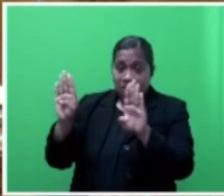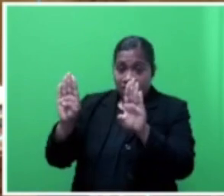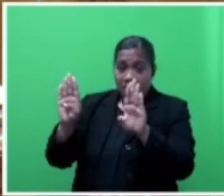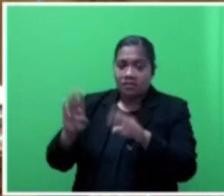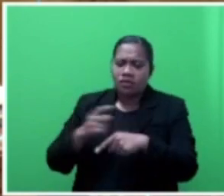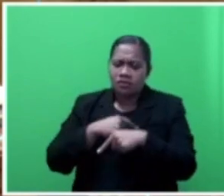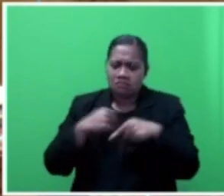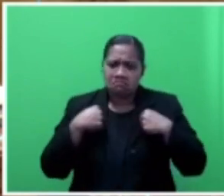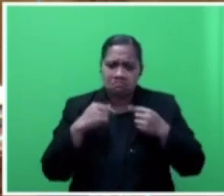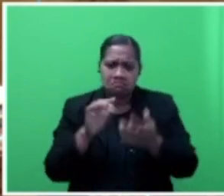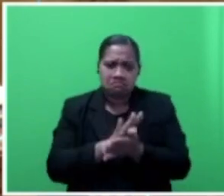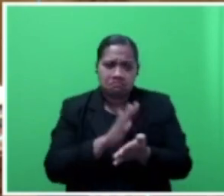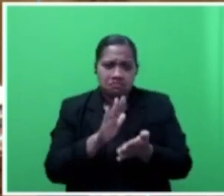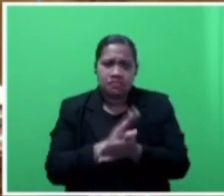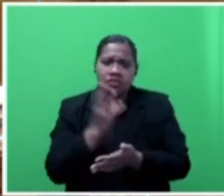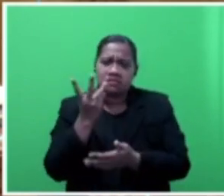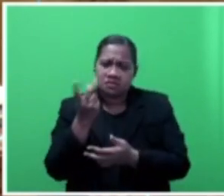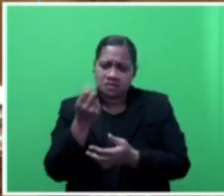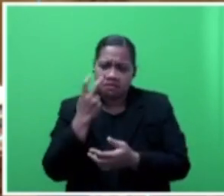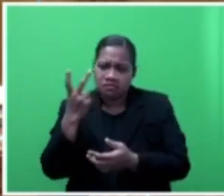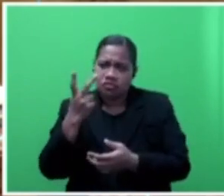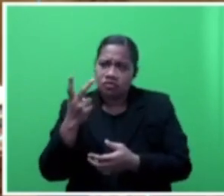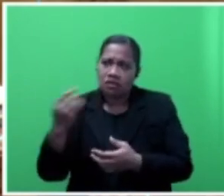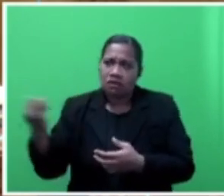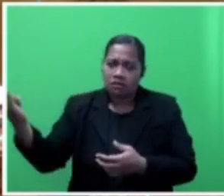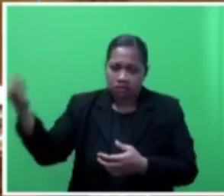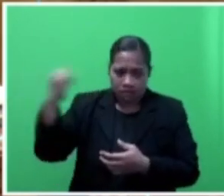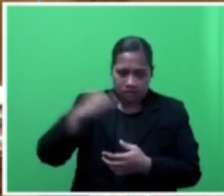we're grateful that some at least have come our way,